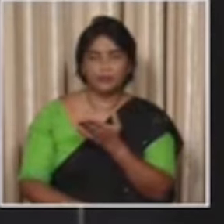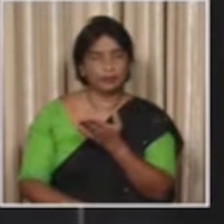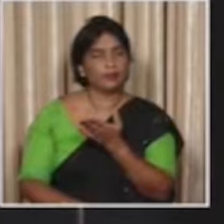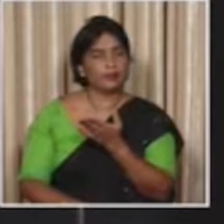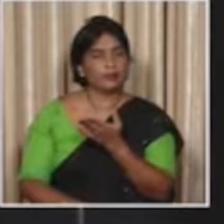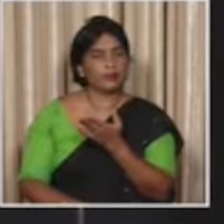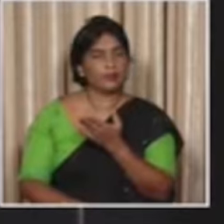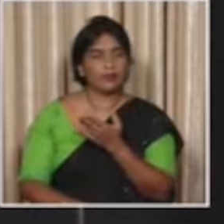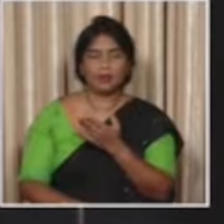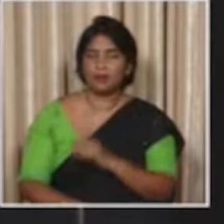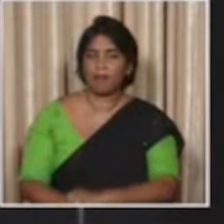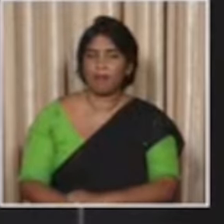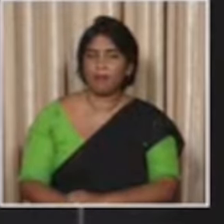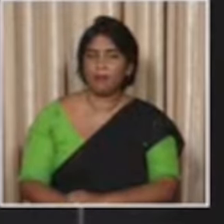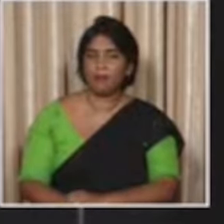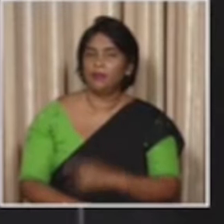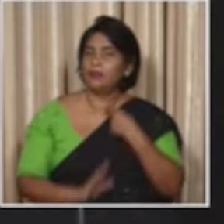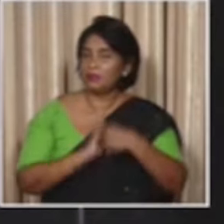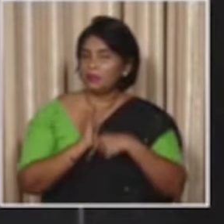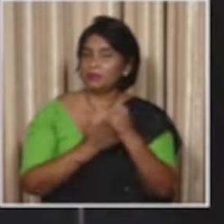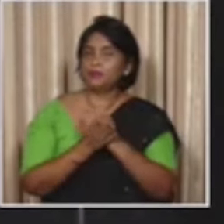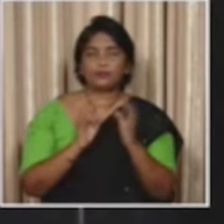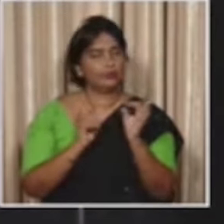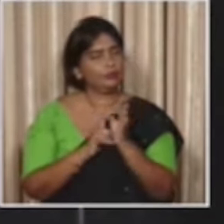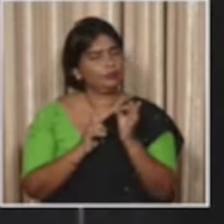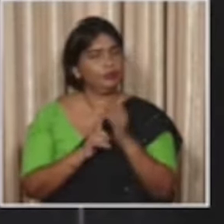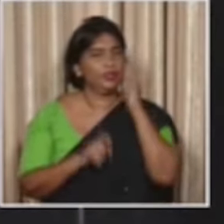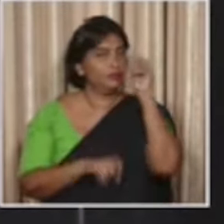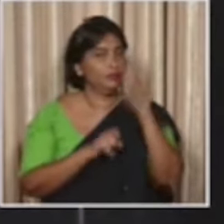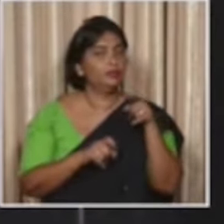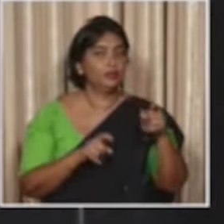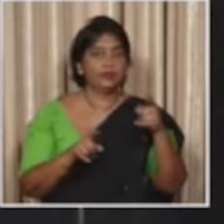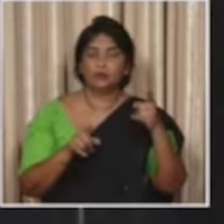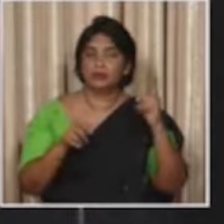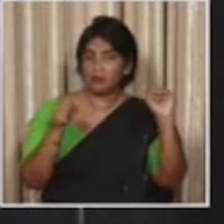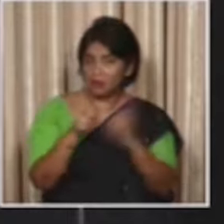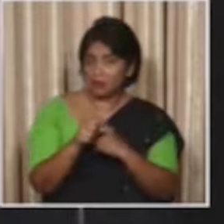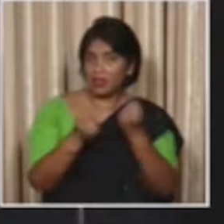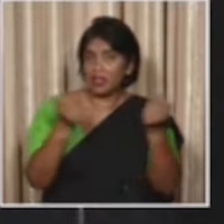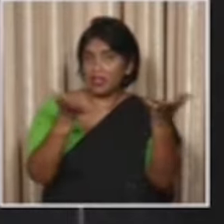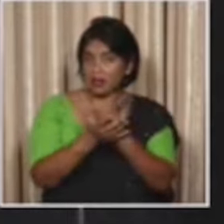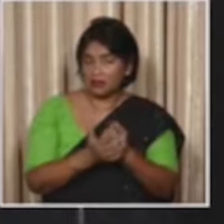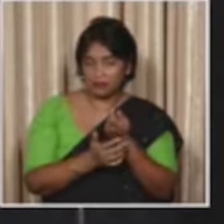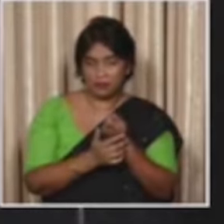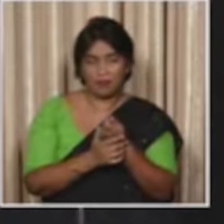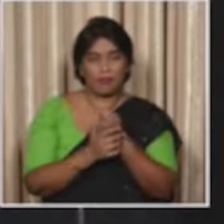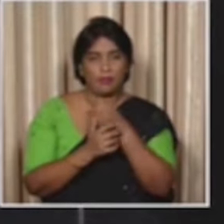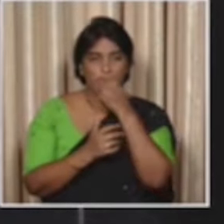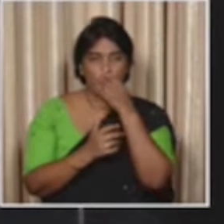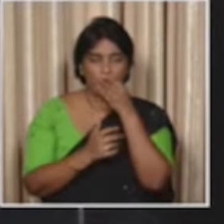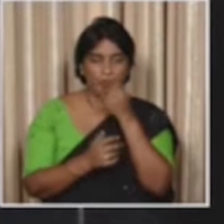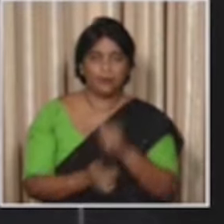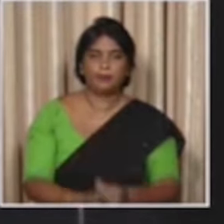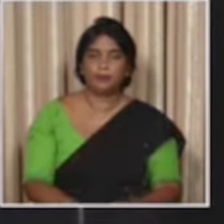poor civilians all over the country for the people in Gaza. You collect that money